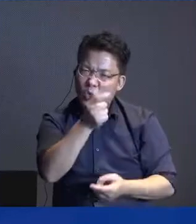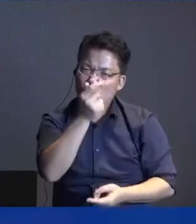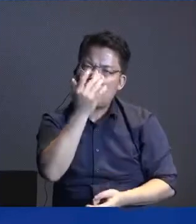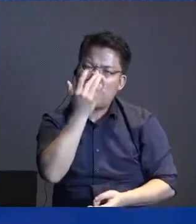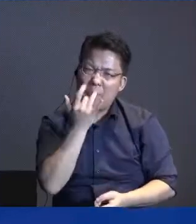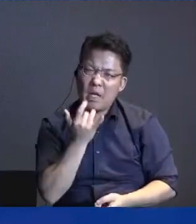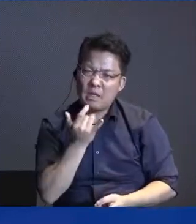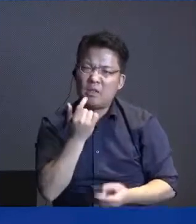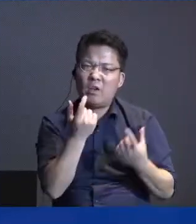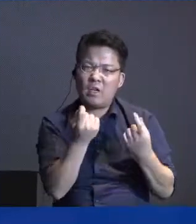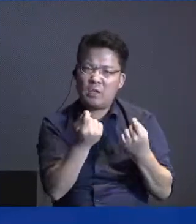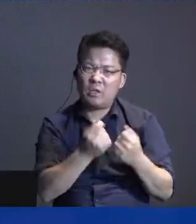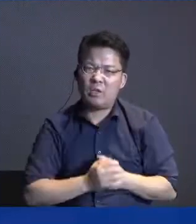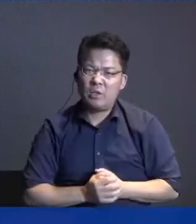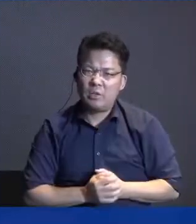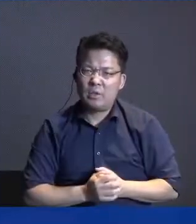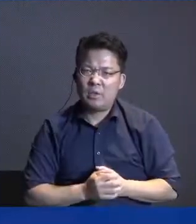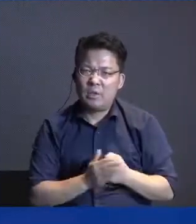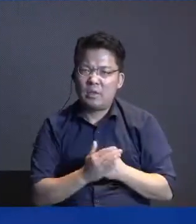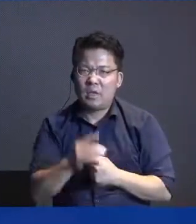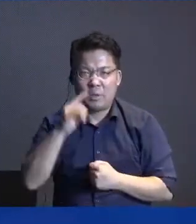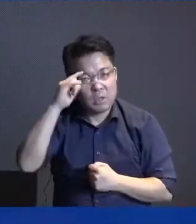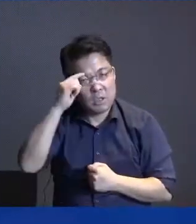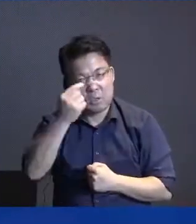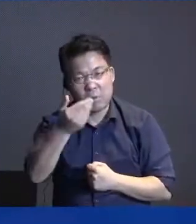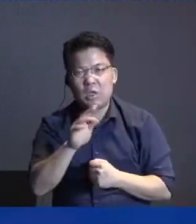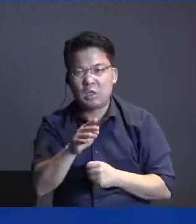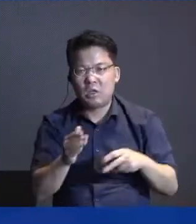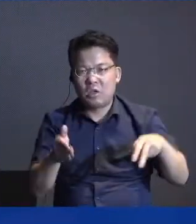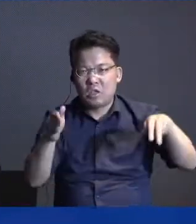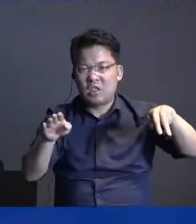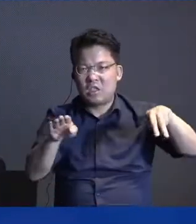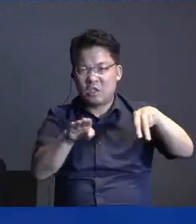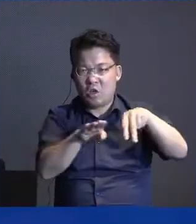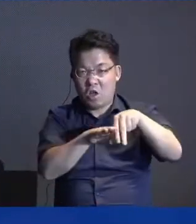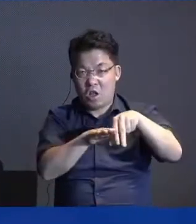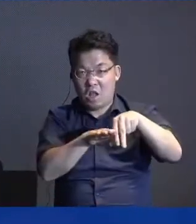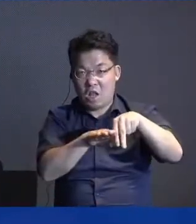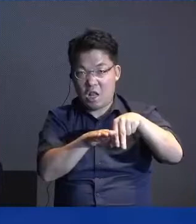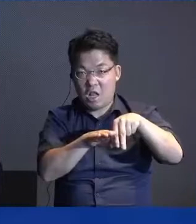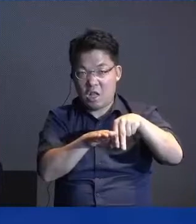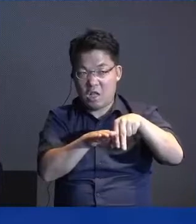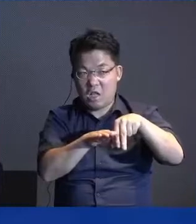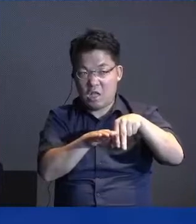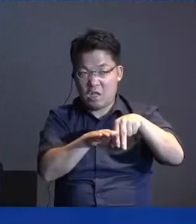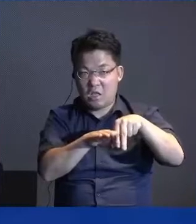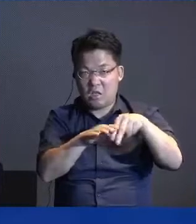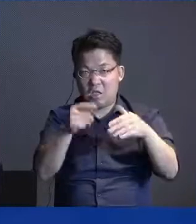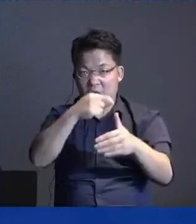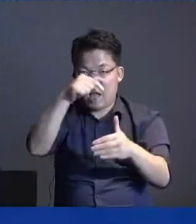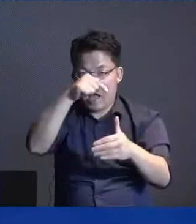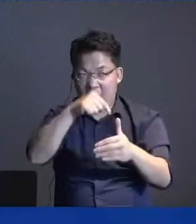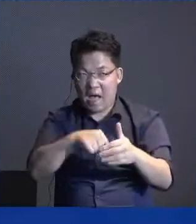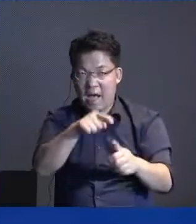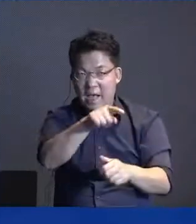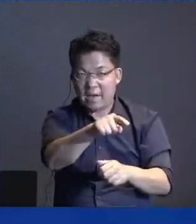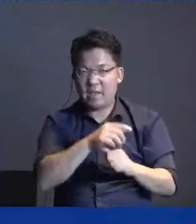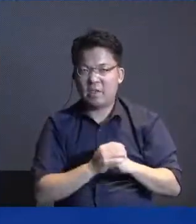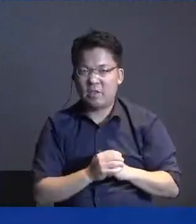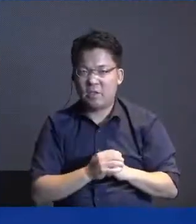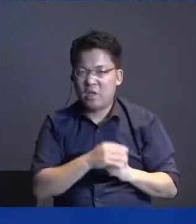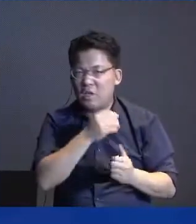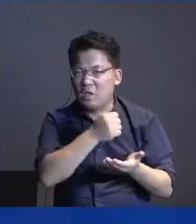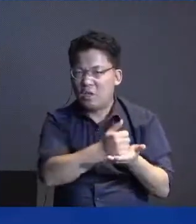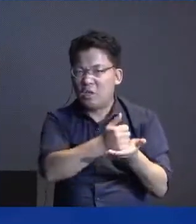facility level, to determine how dignity should be conceptualized. That's the first question. And the